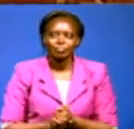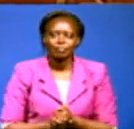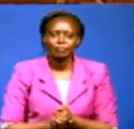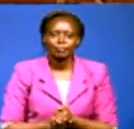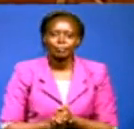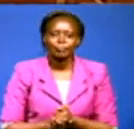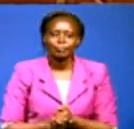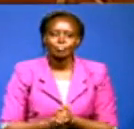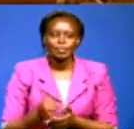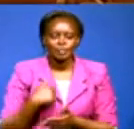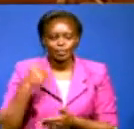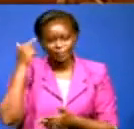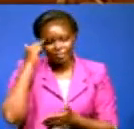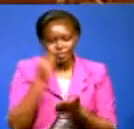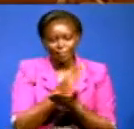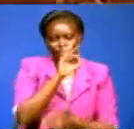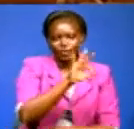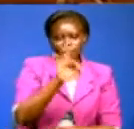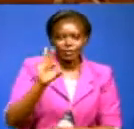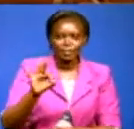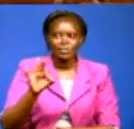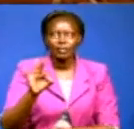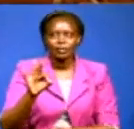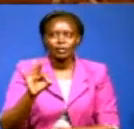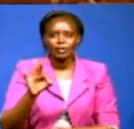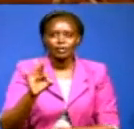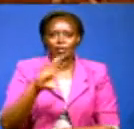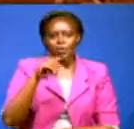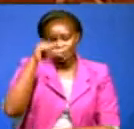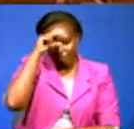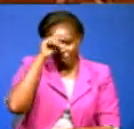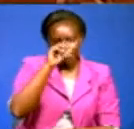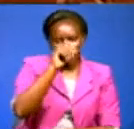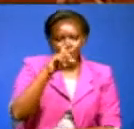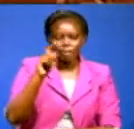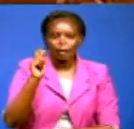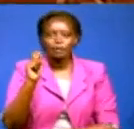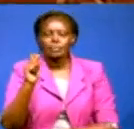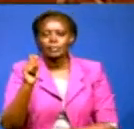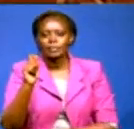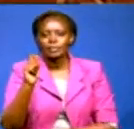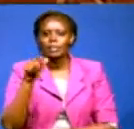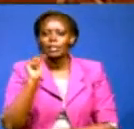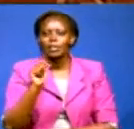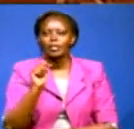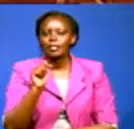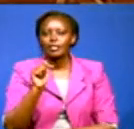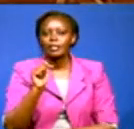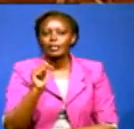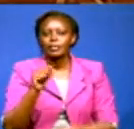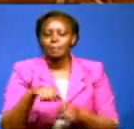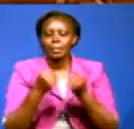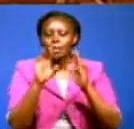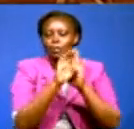So I think that Section 33 of the County Governments Act is an affront on the Constitution of